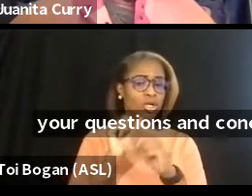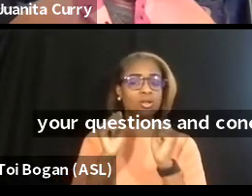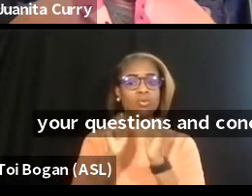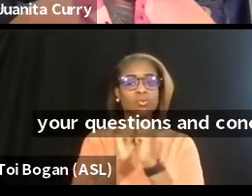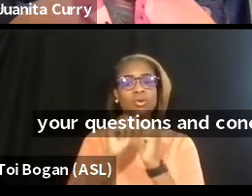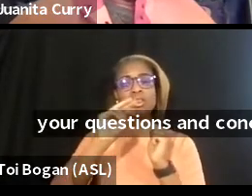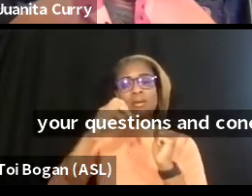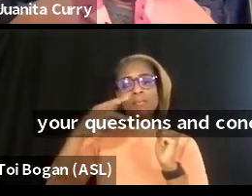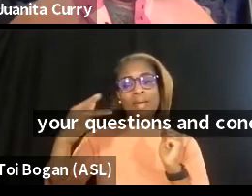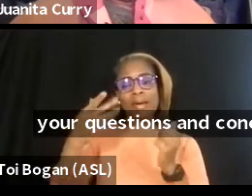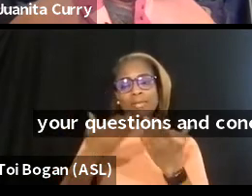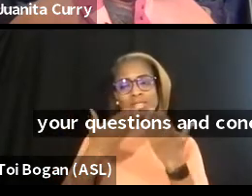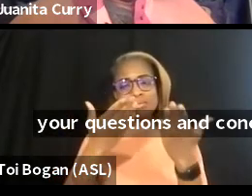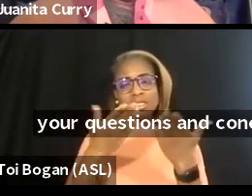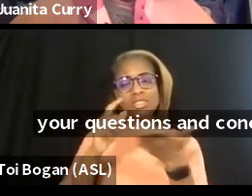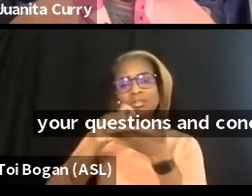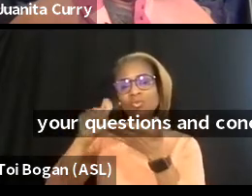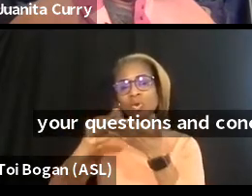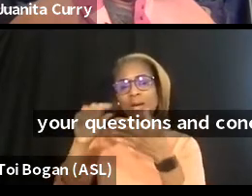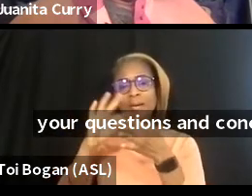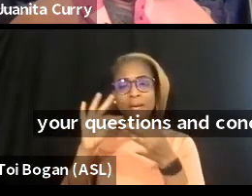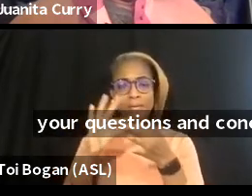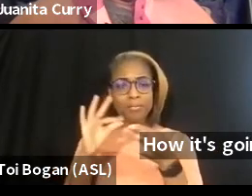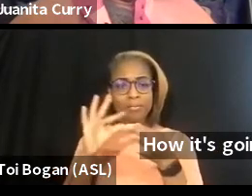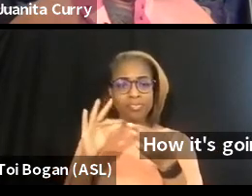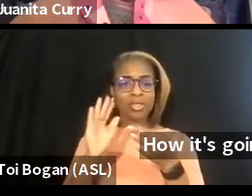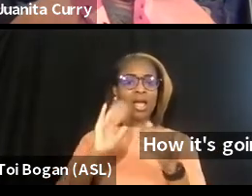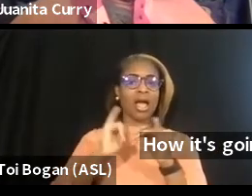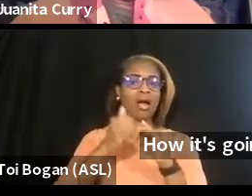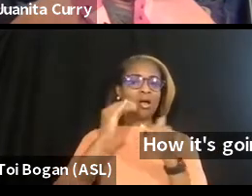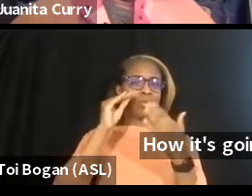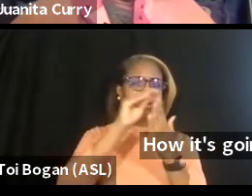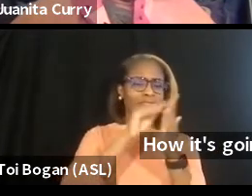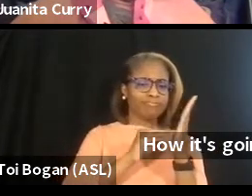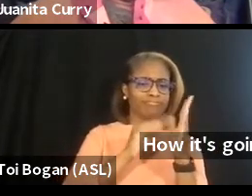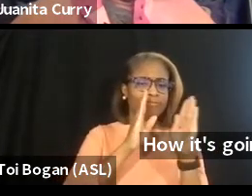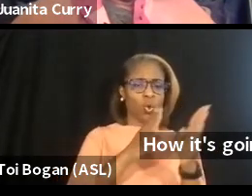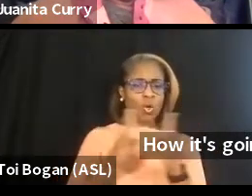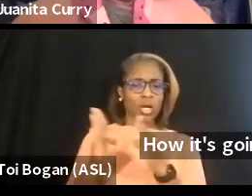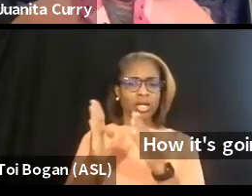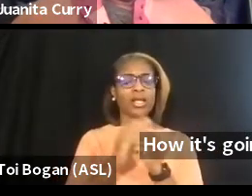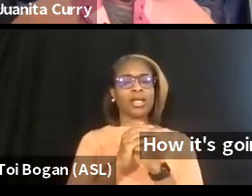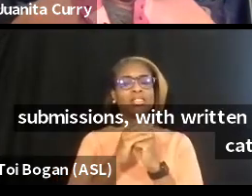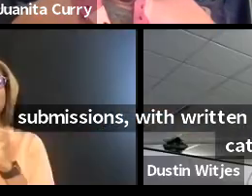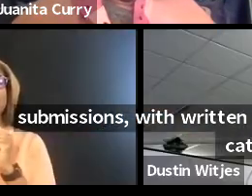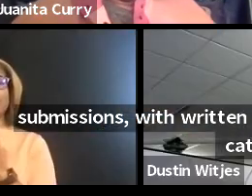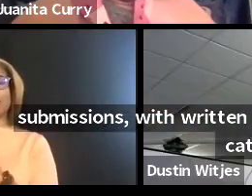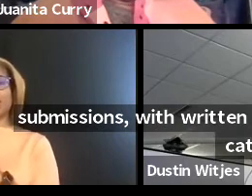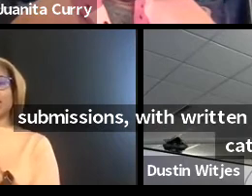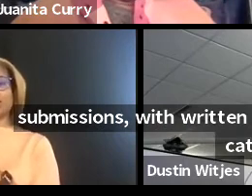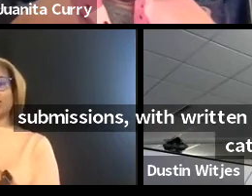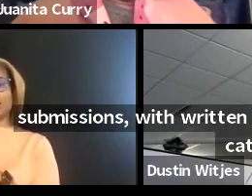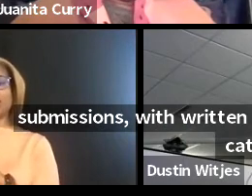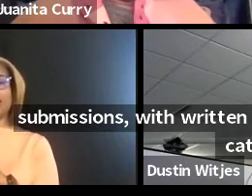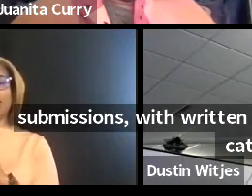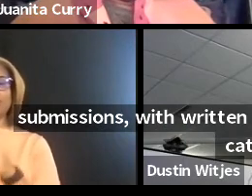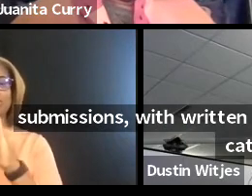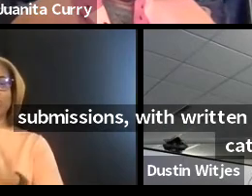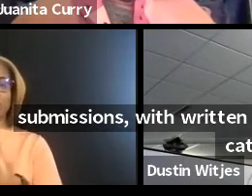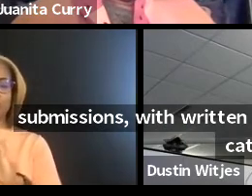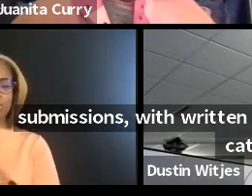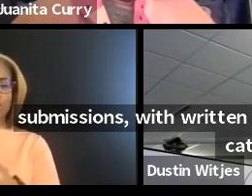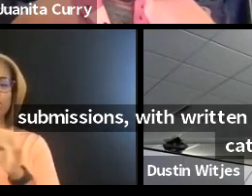map submissions, with written comment, and how you're going to catalog it, how you're going to organize it. I think Doug has raised great points about this. Many of you have